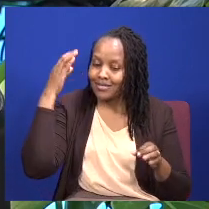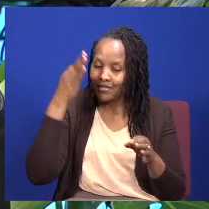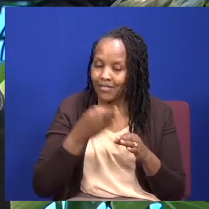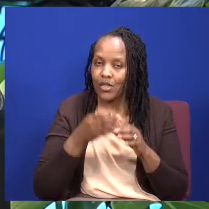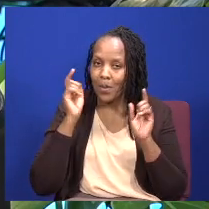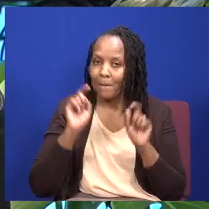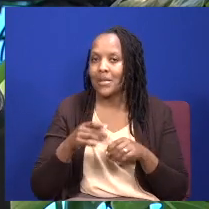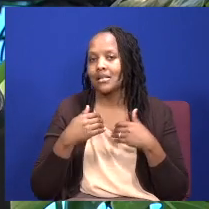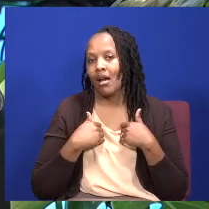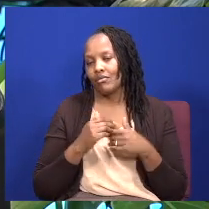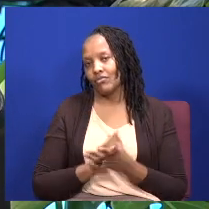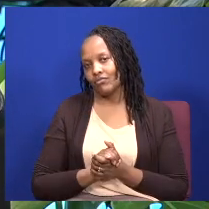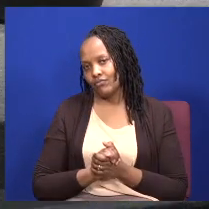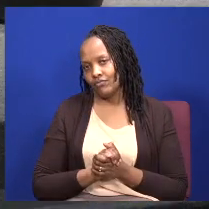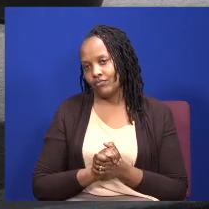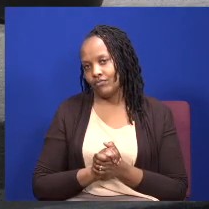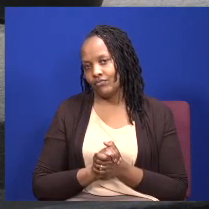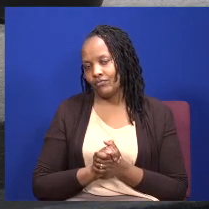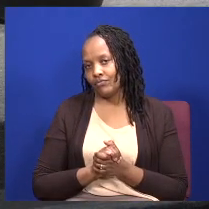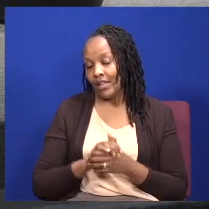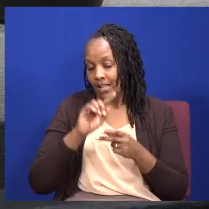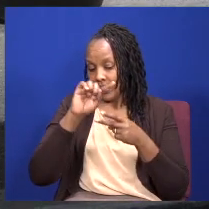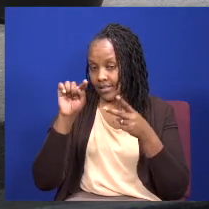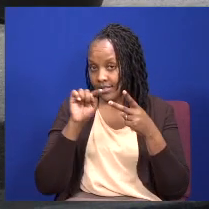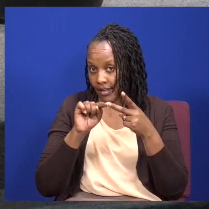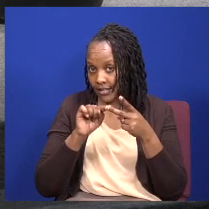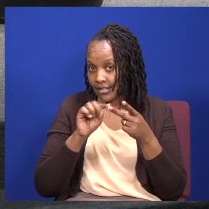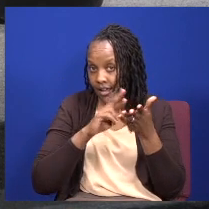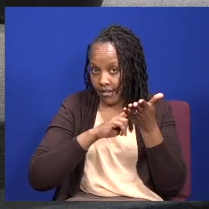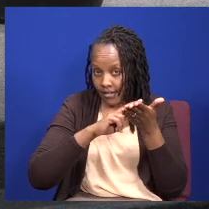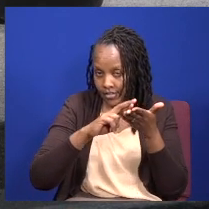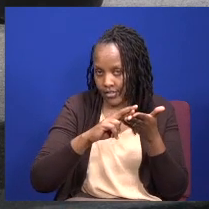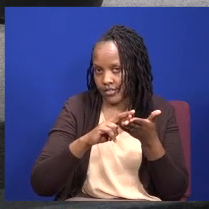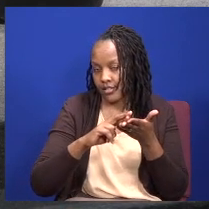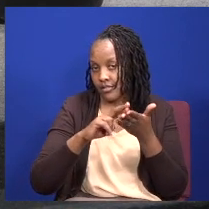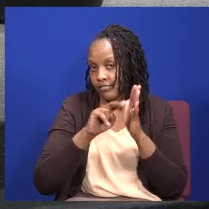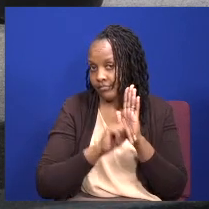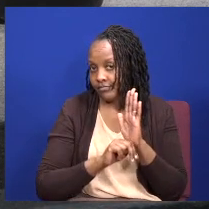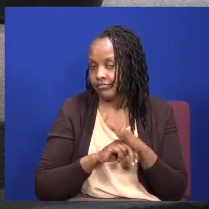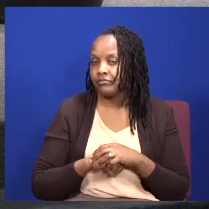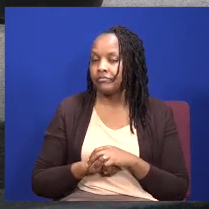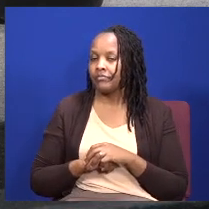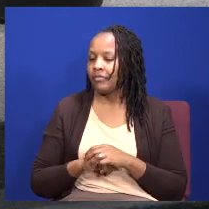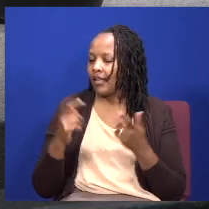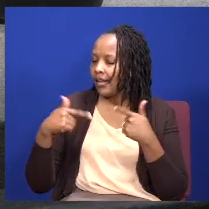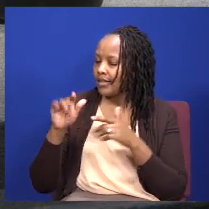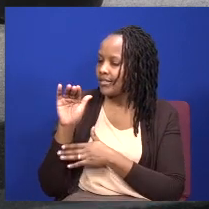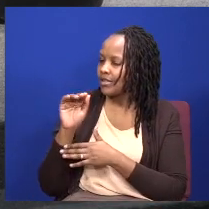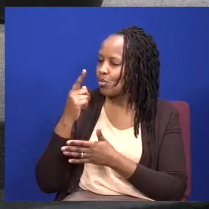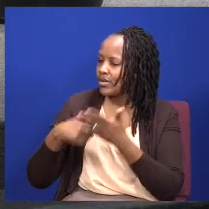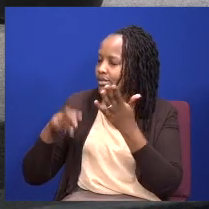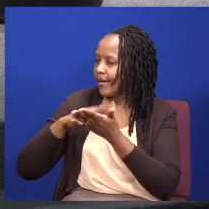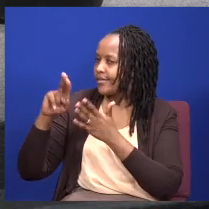have. Secondly, it talks the verse James talks about righteousness. Okay, so let's ask, what is